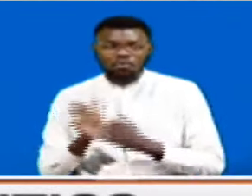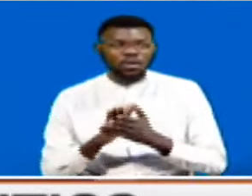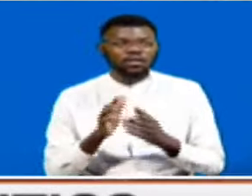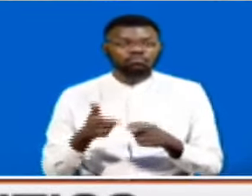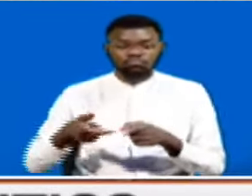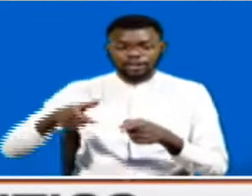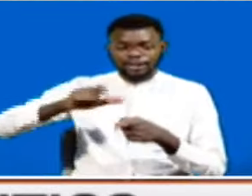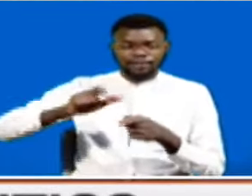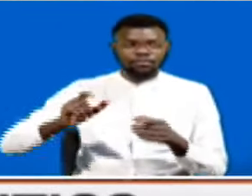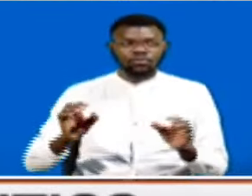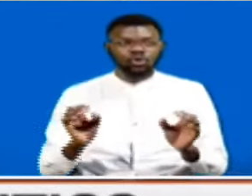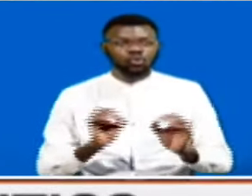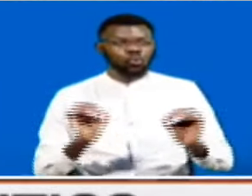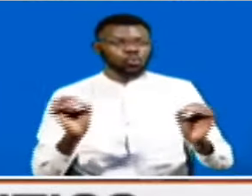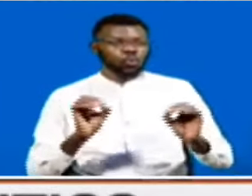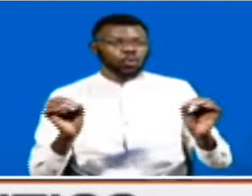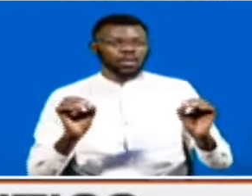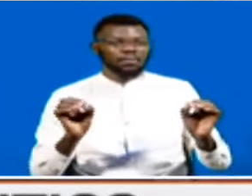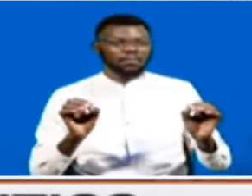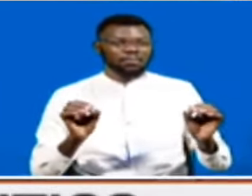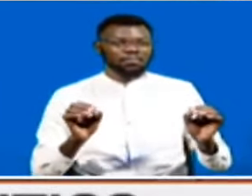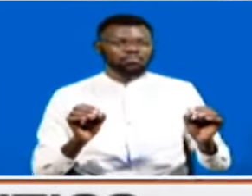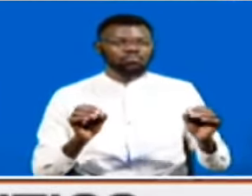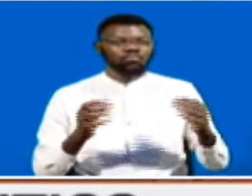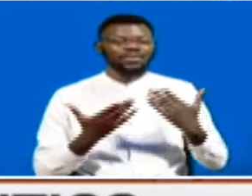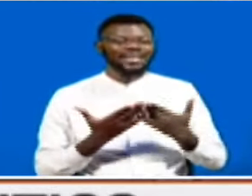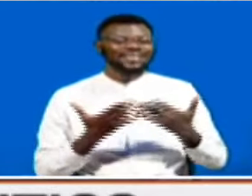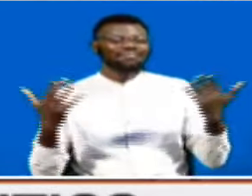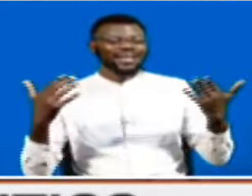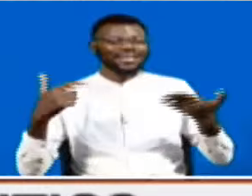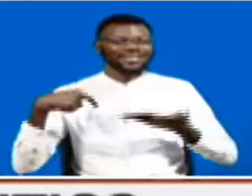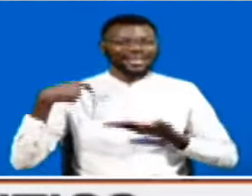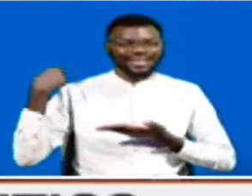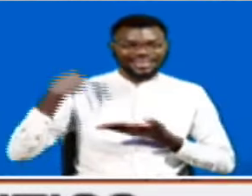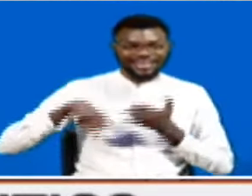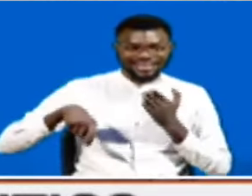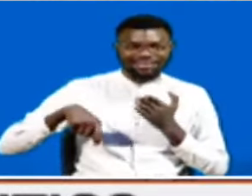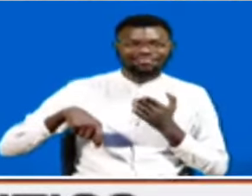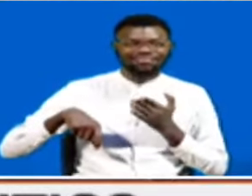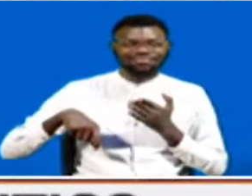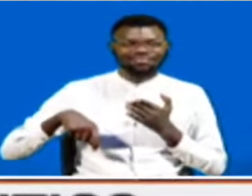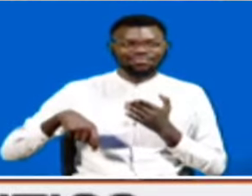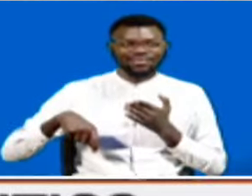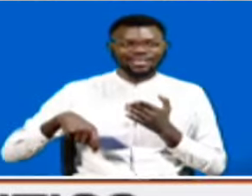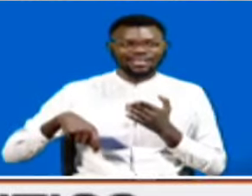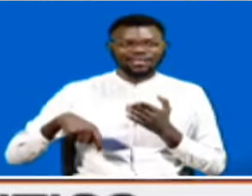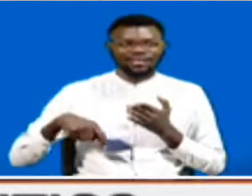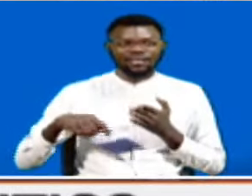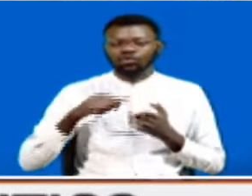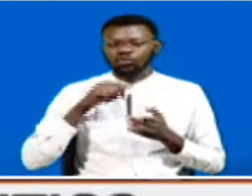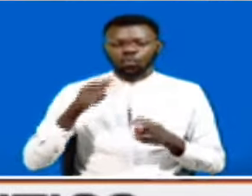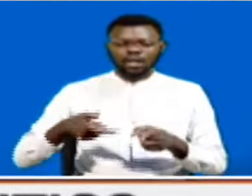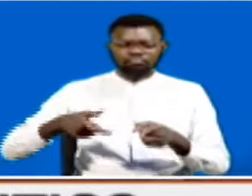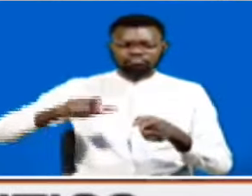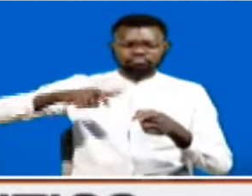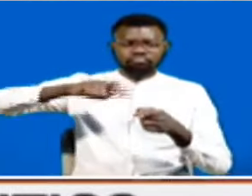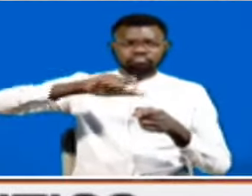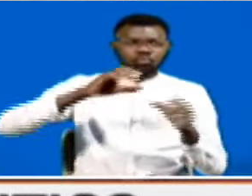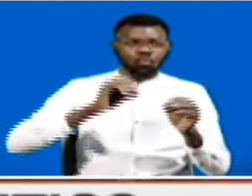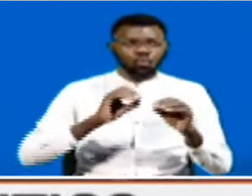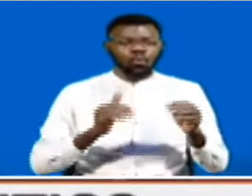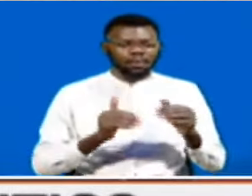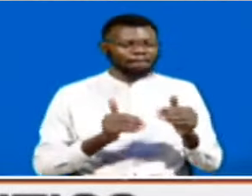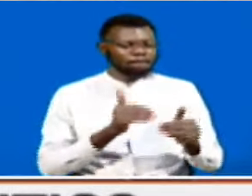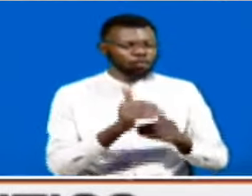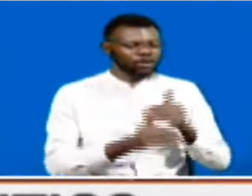interest. They charge something to the staff, and staff will not mind, mm-hmm. being charged for processing their